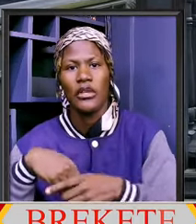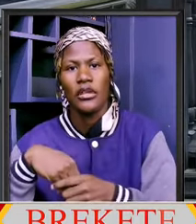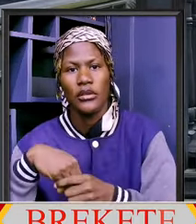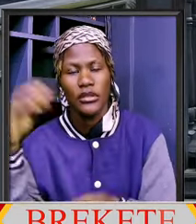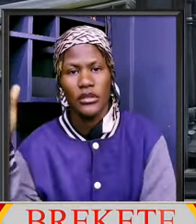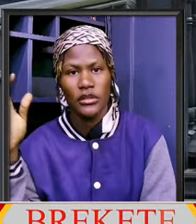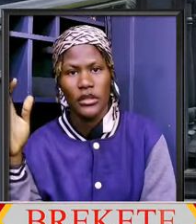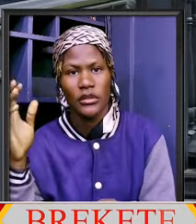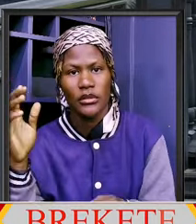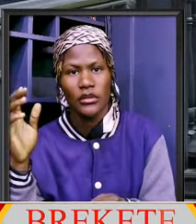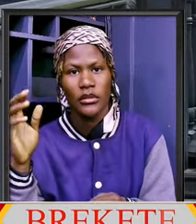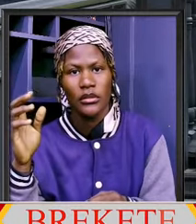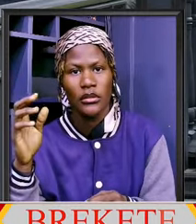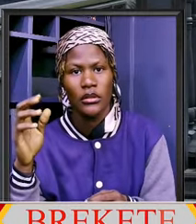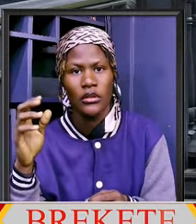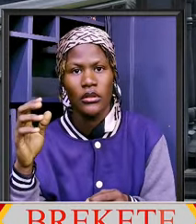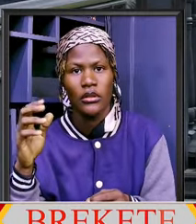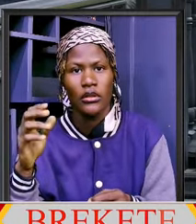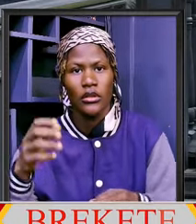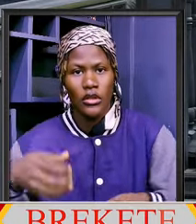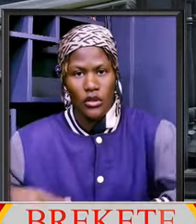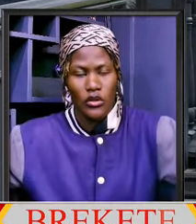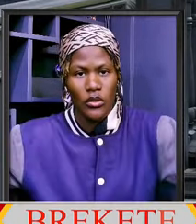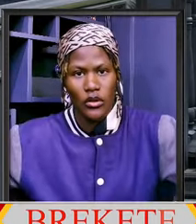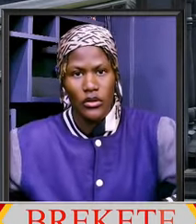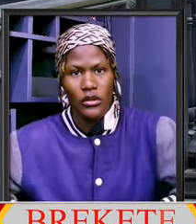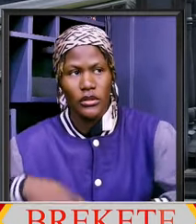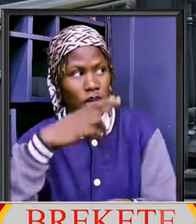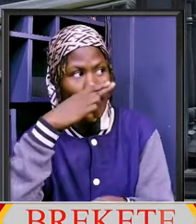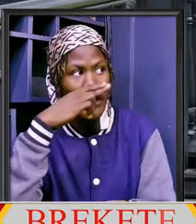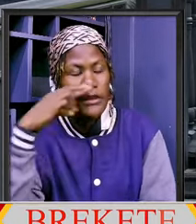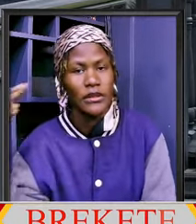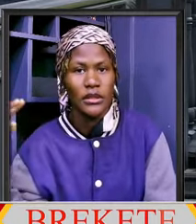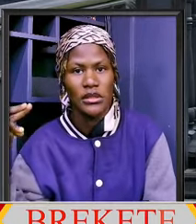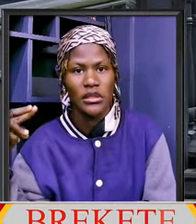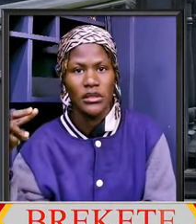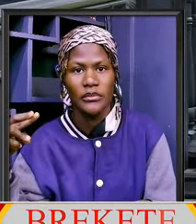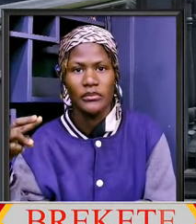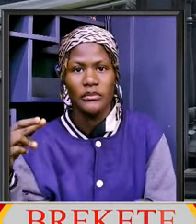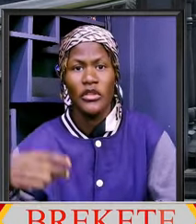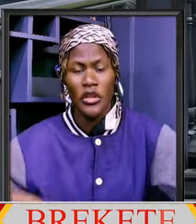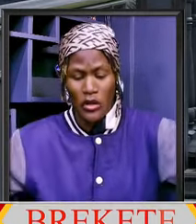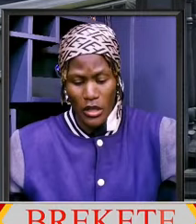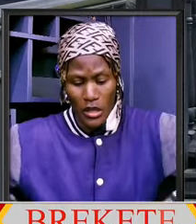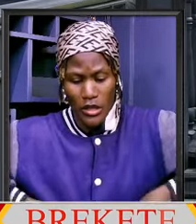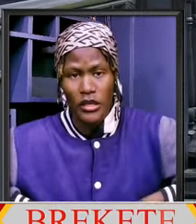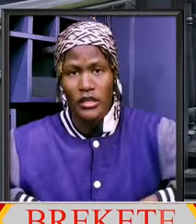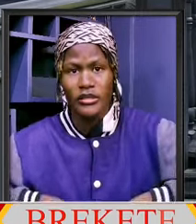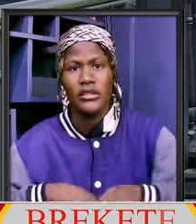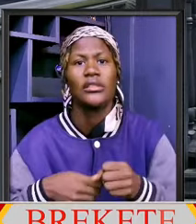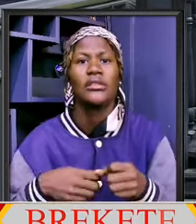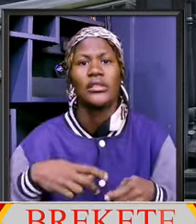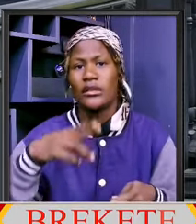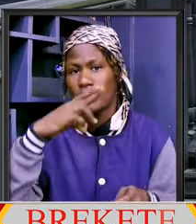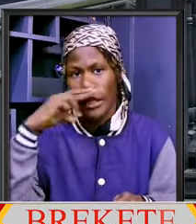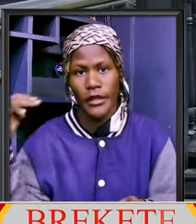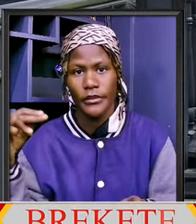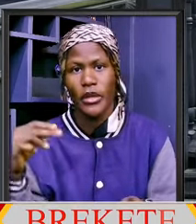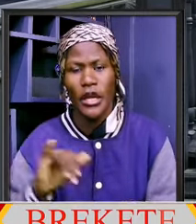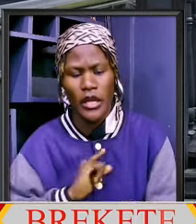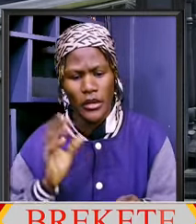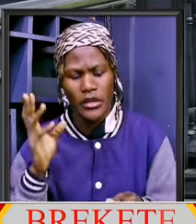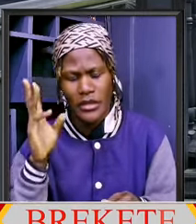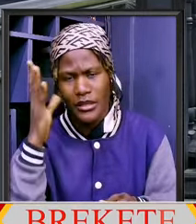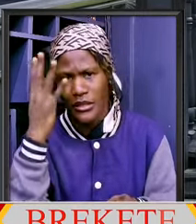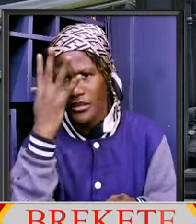power. Crutches, they steal it. The one they give for medical. They thief your crutches. They steal it. I was